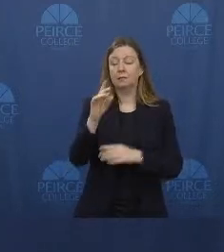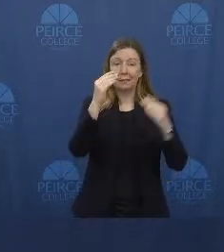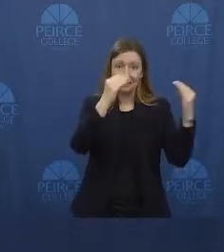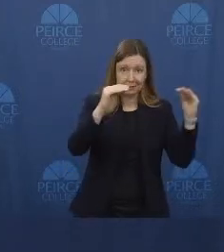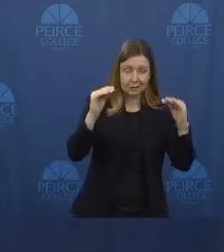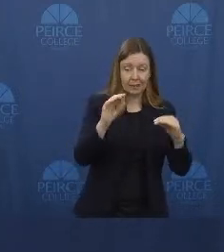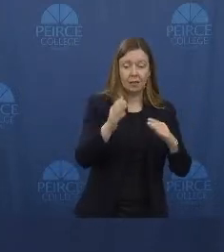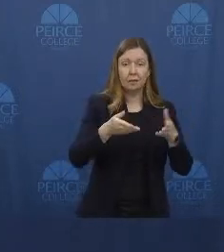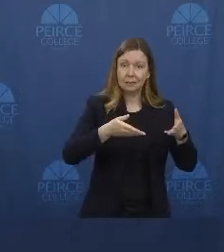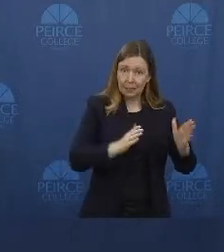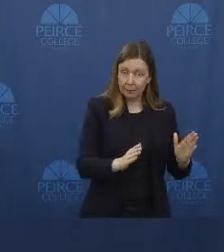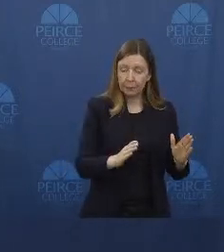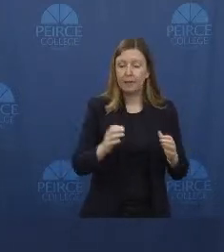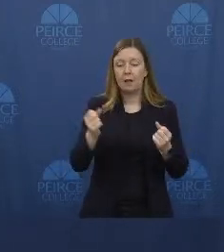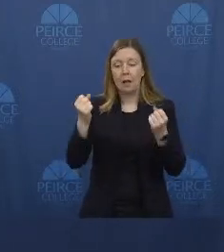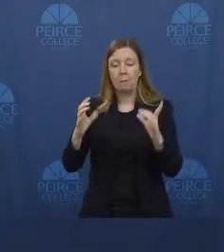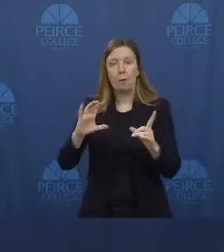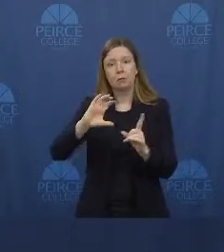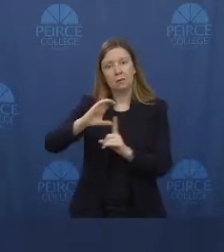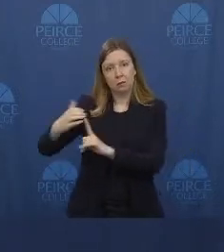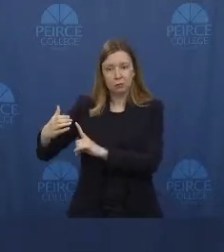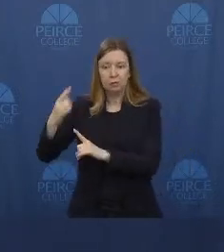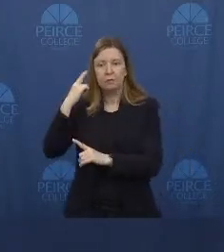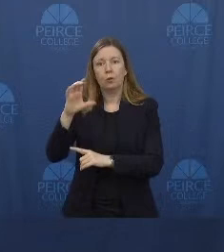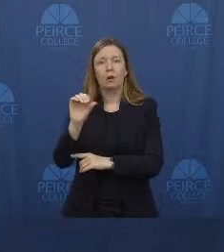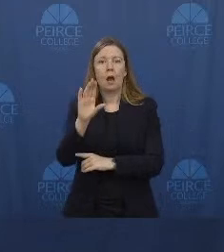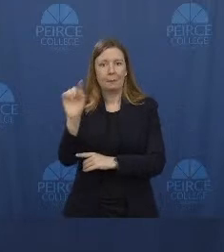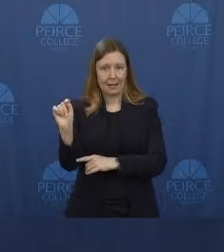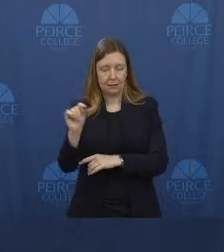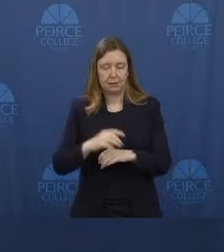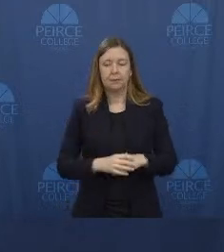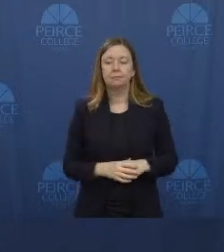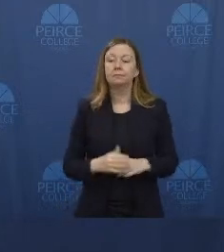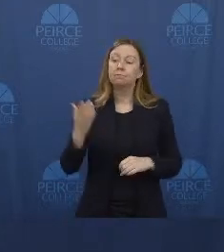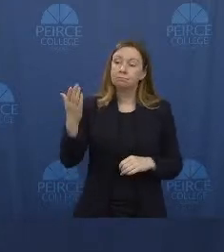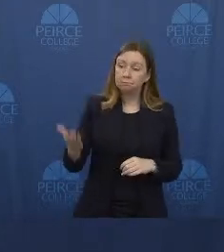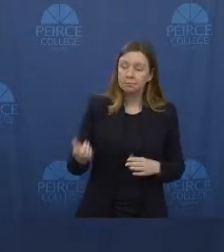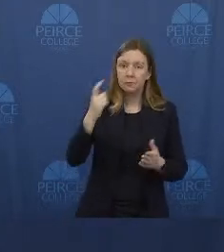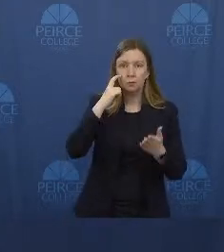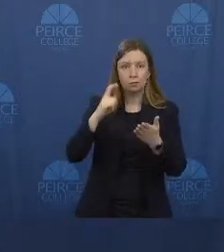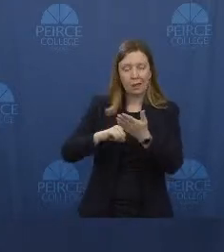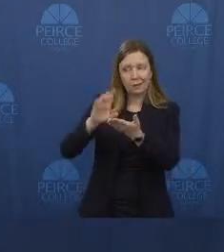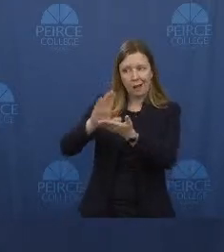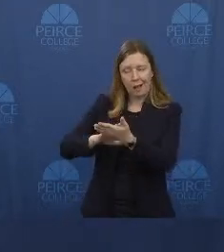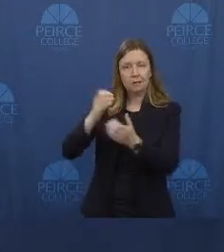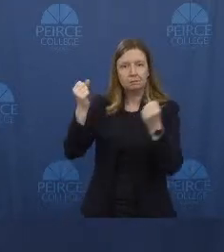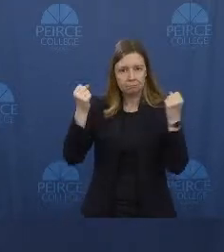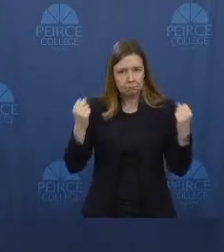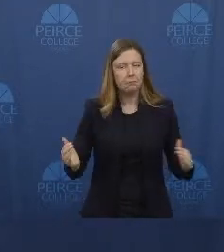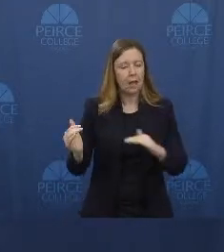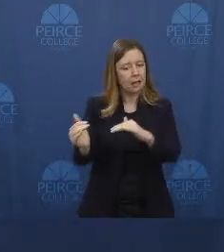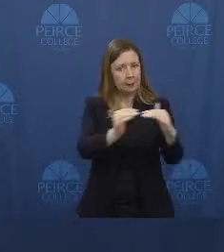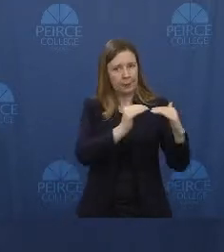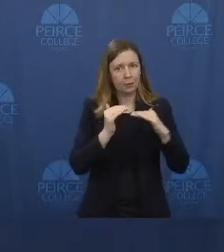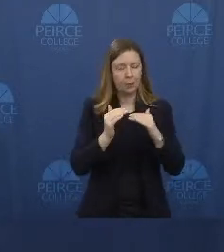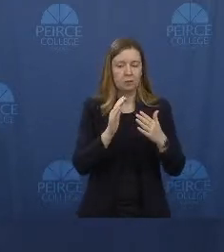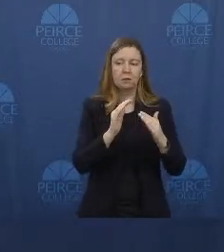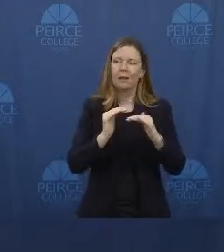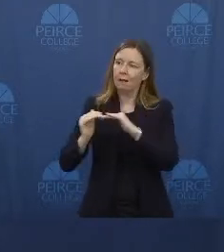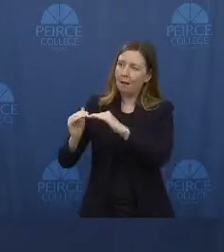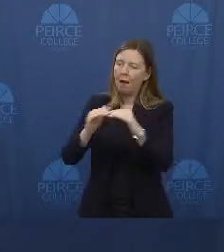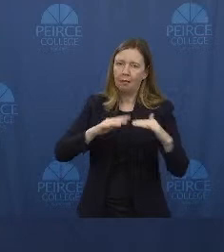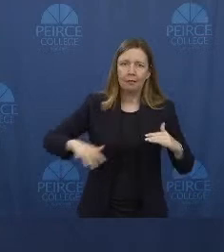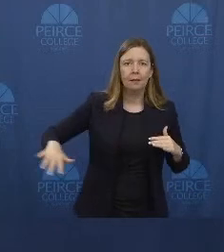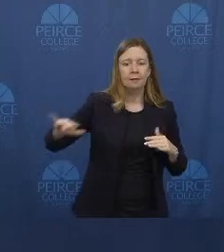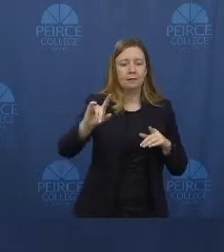Enablement and Multicultural Symphony for Comcast. She has been recognized by numerous peers and colleagues as